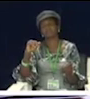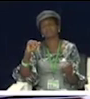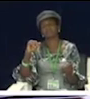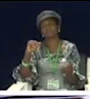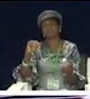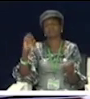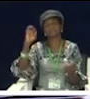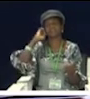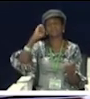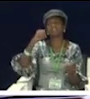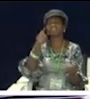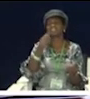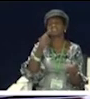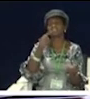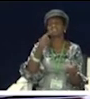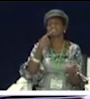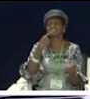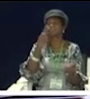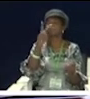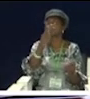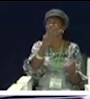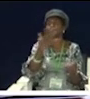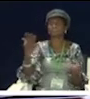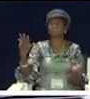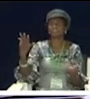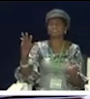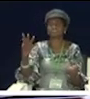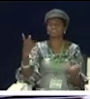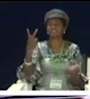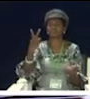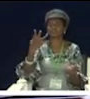He said two things